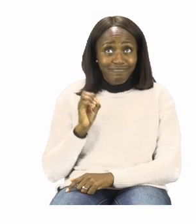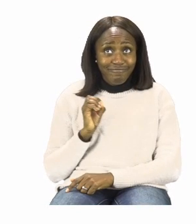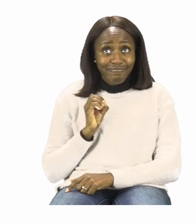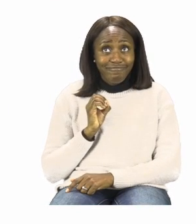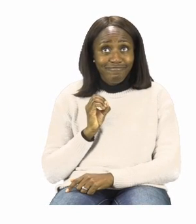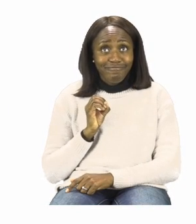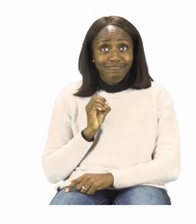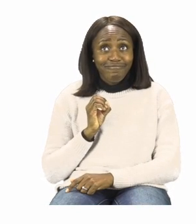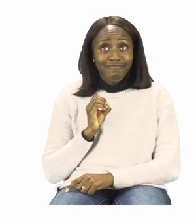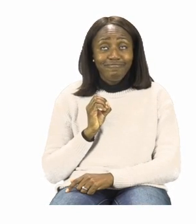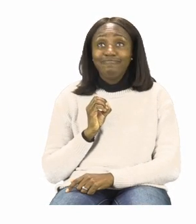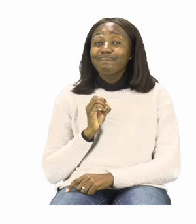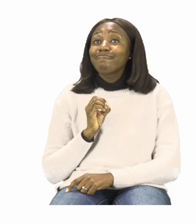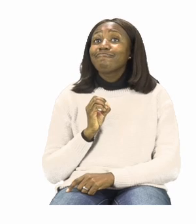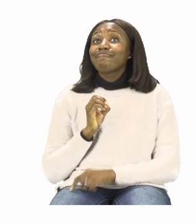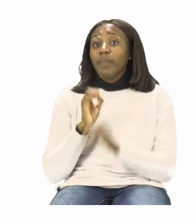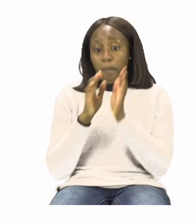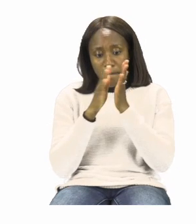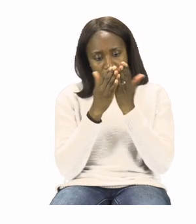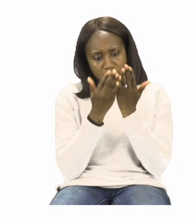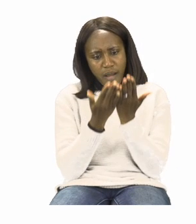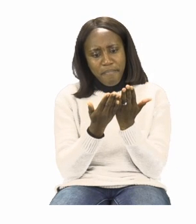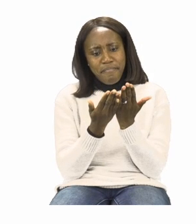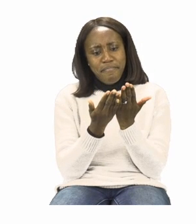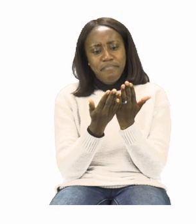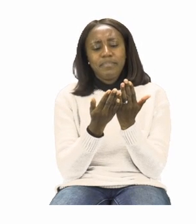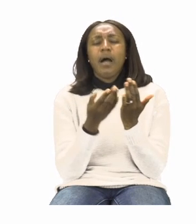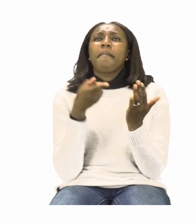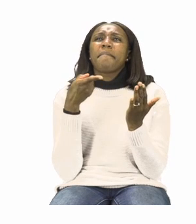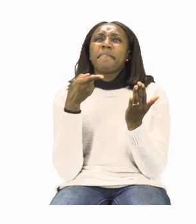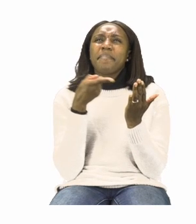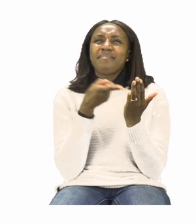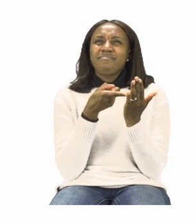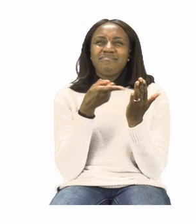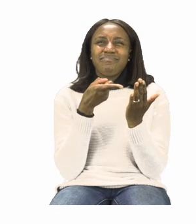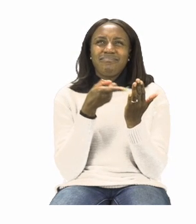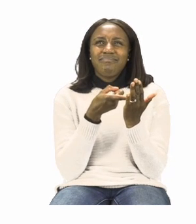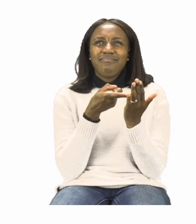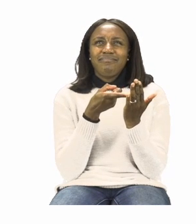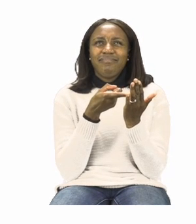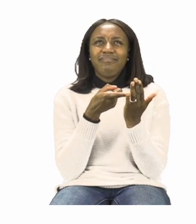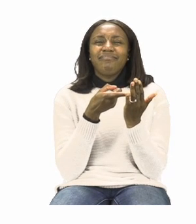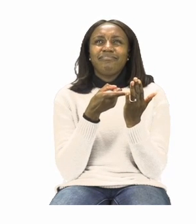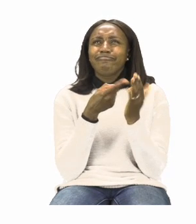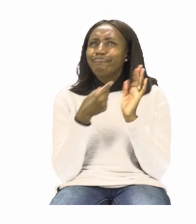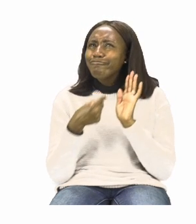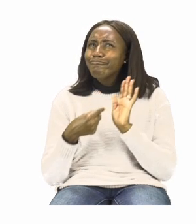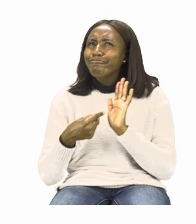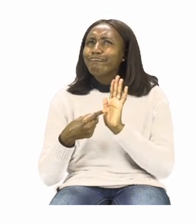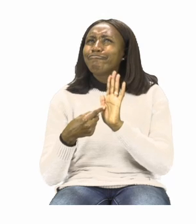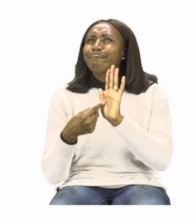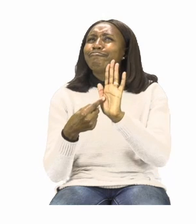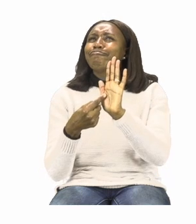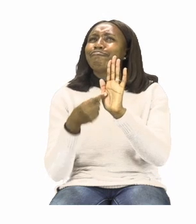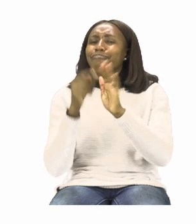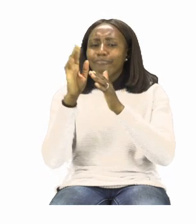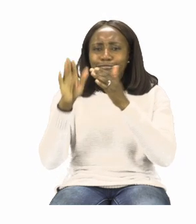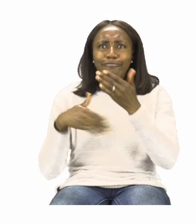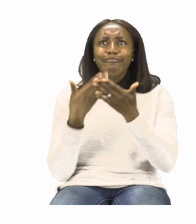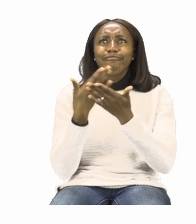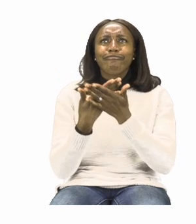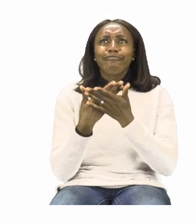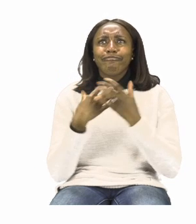our booklets. On page 20, there they show you pictures